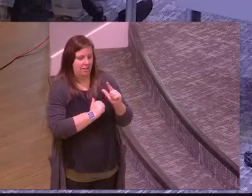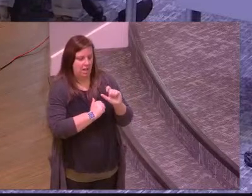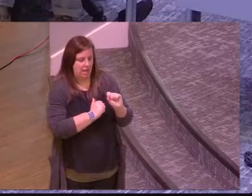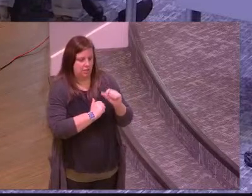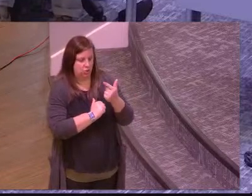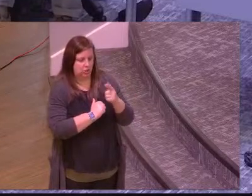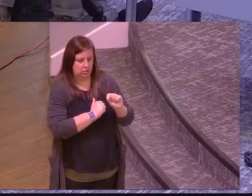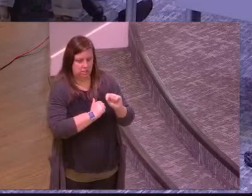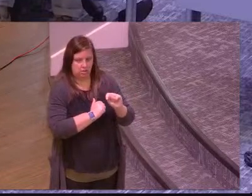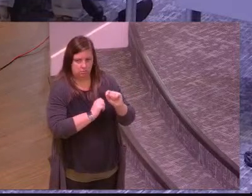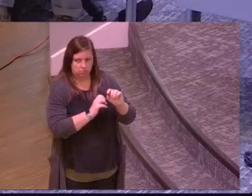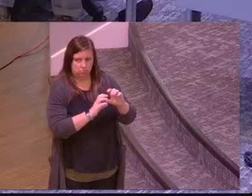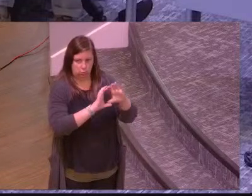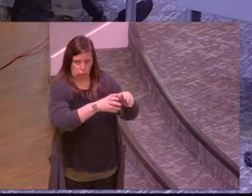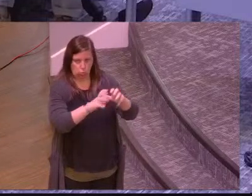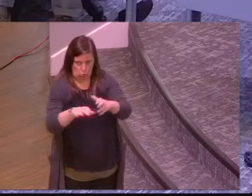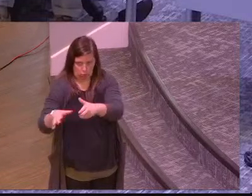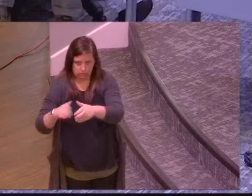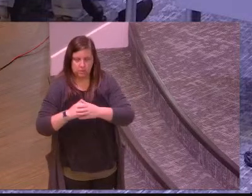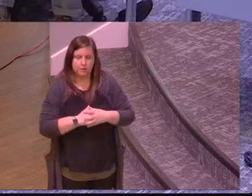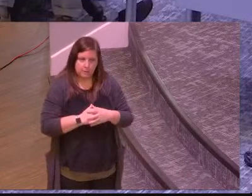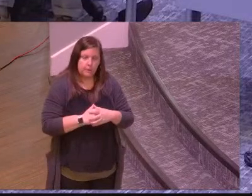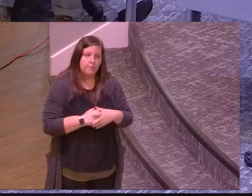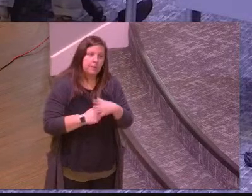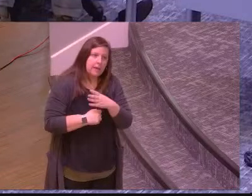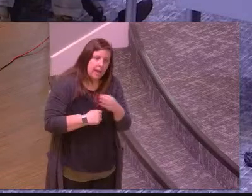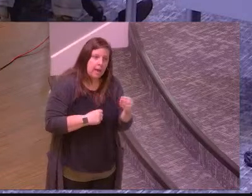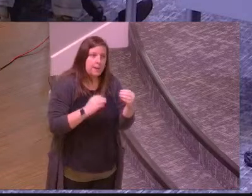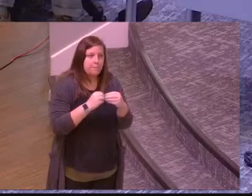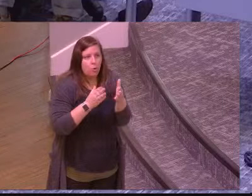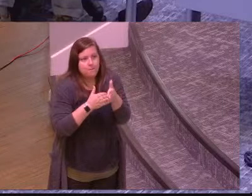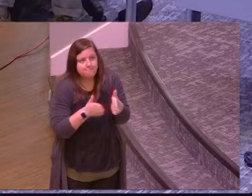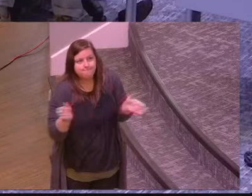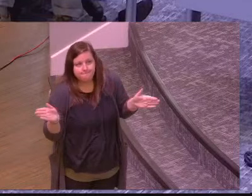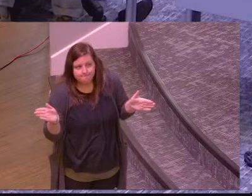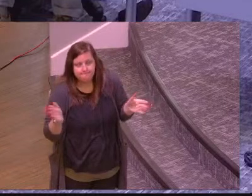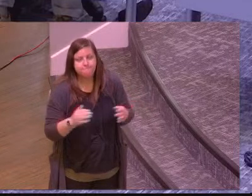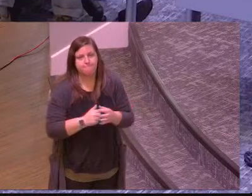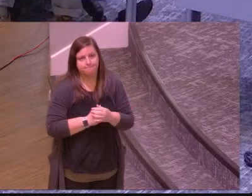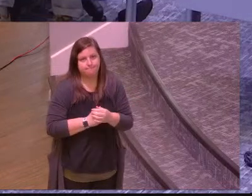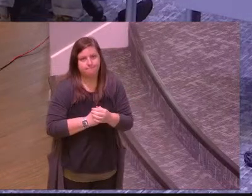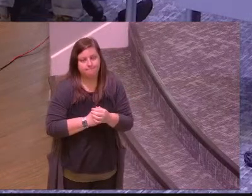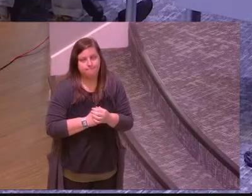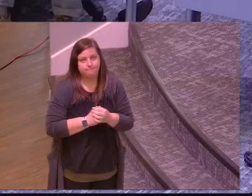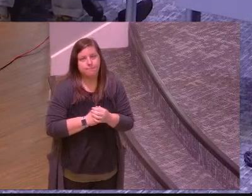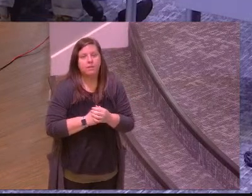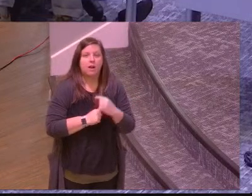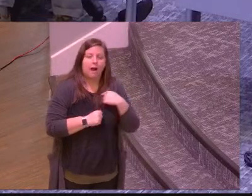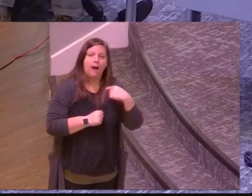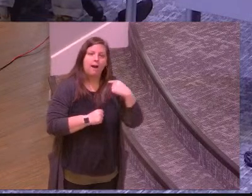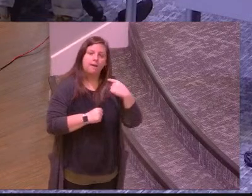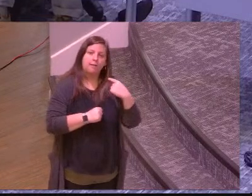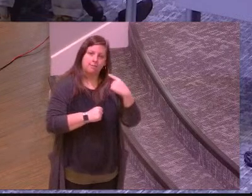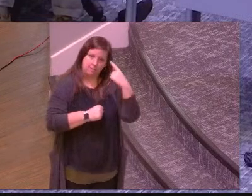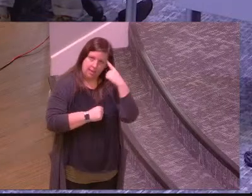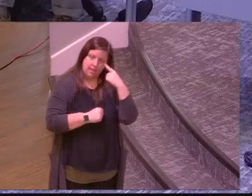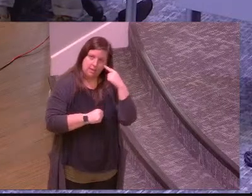And I think in terms of a broader sense, I think that this board